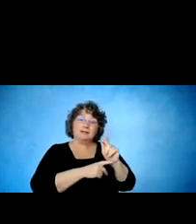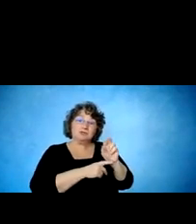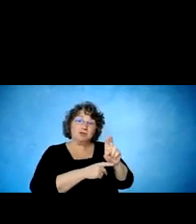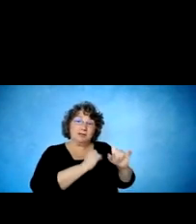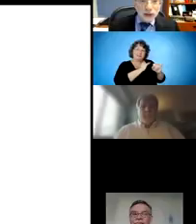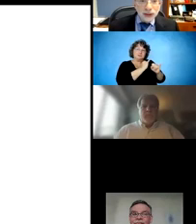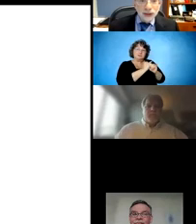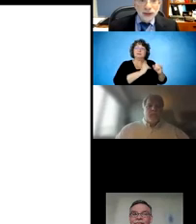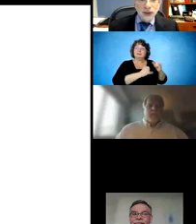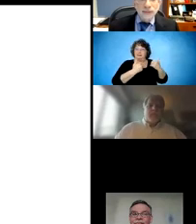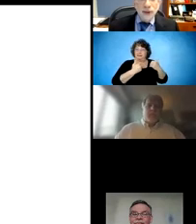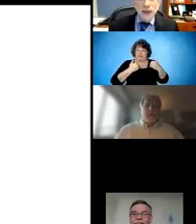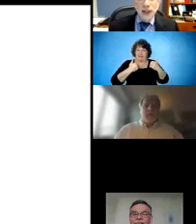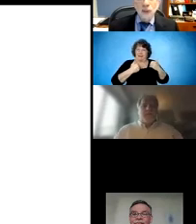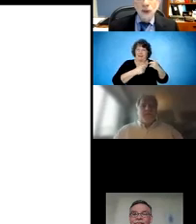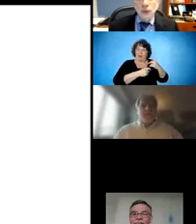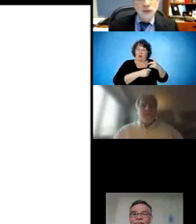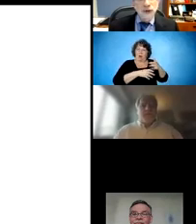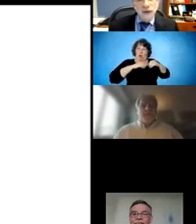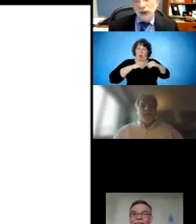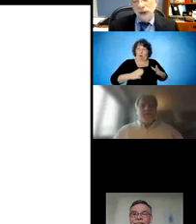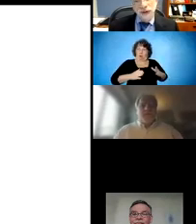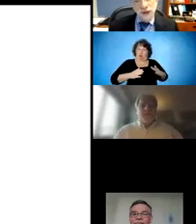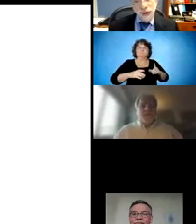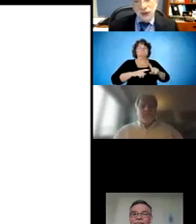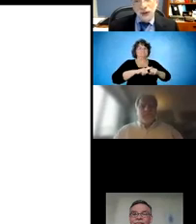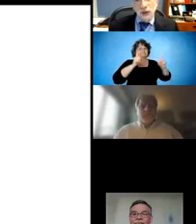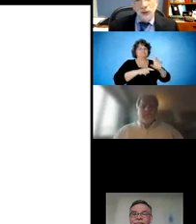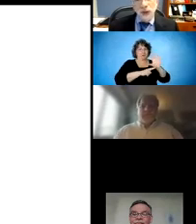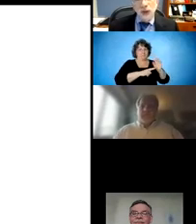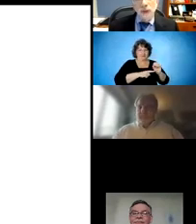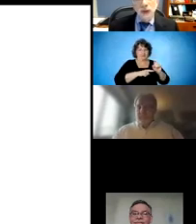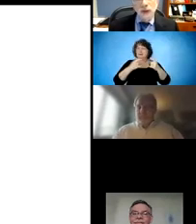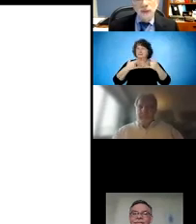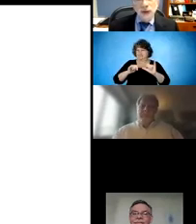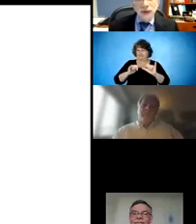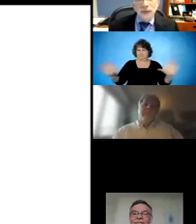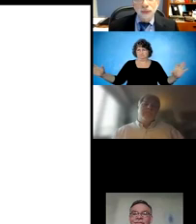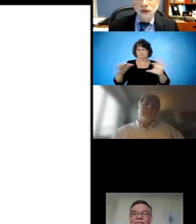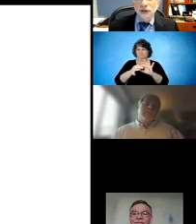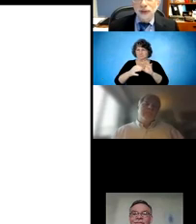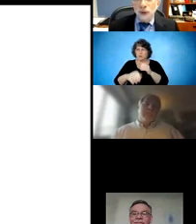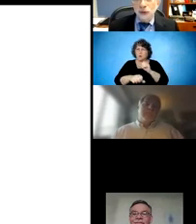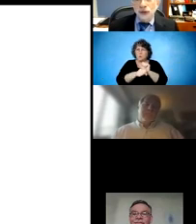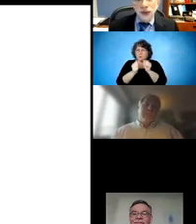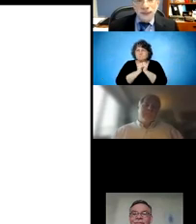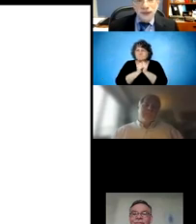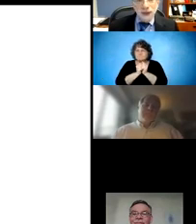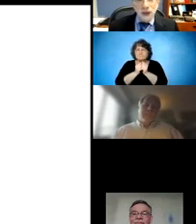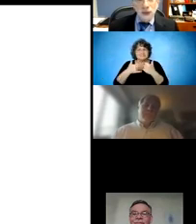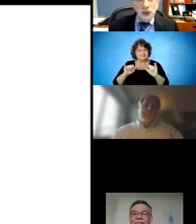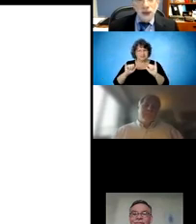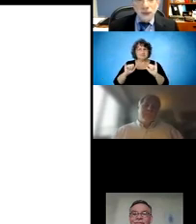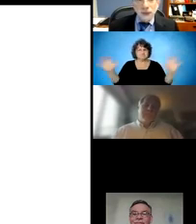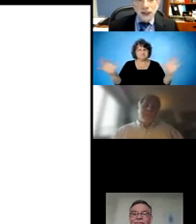separate company, but yet we work very closely together. We are, we are really, as they say, merged at the hips.